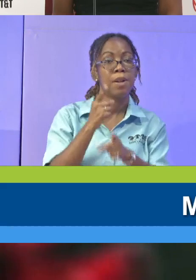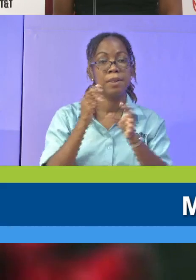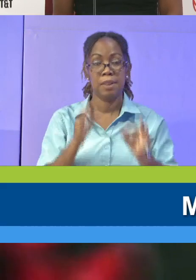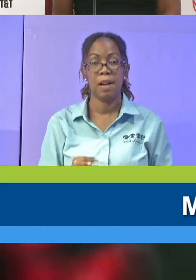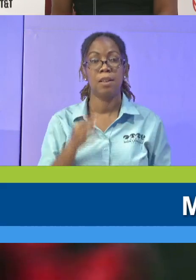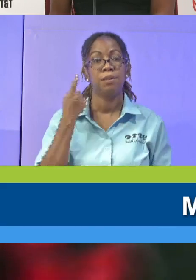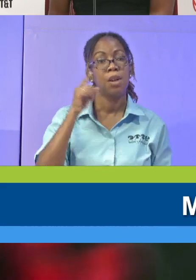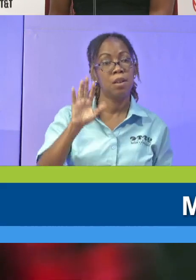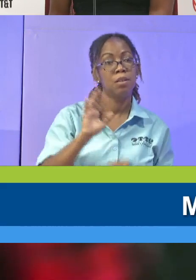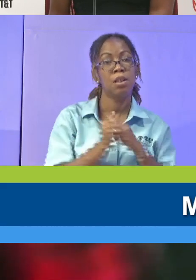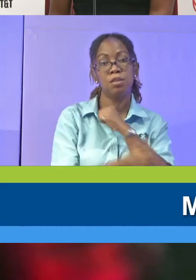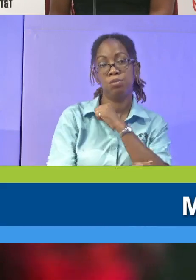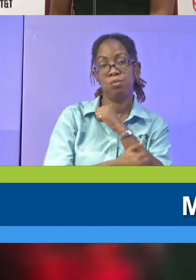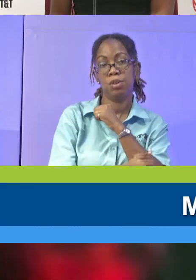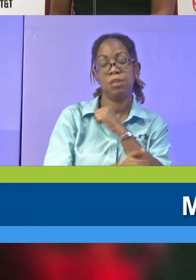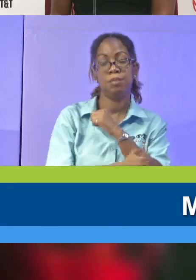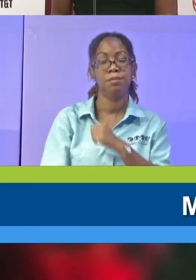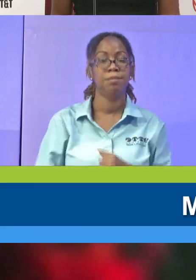please.